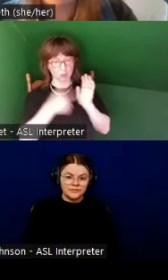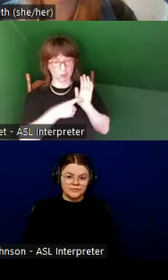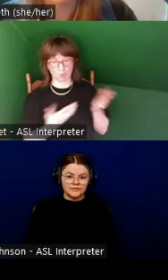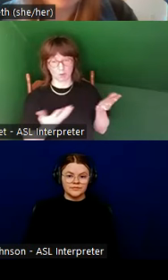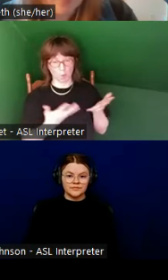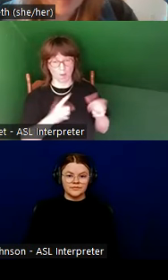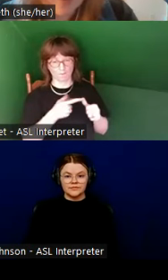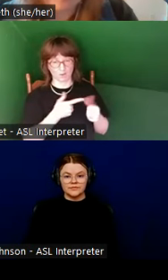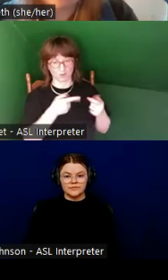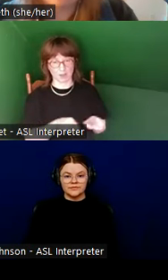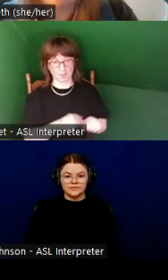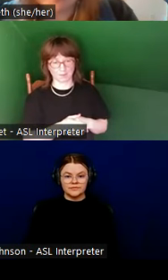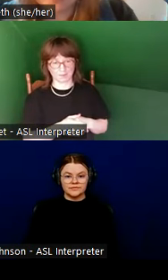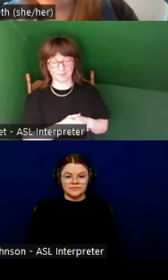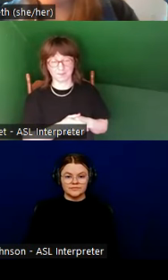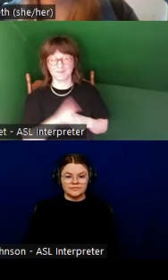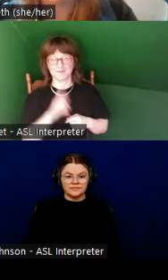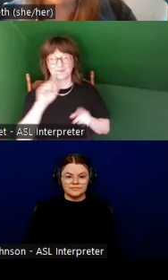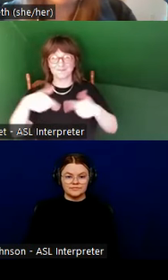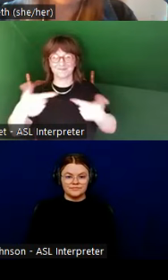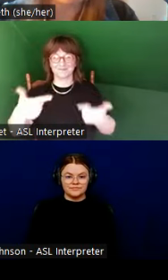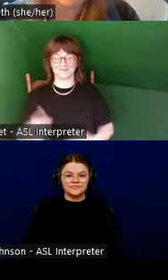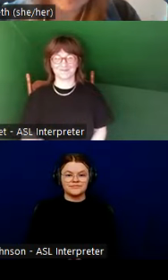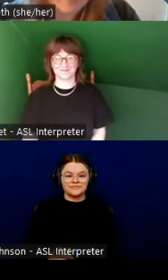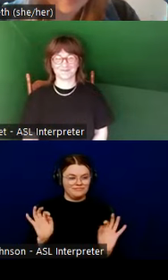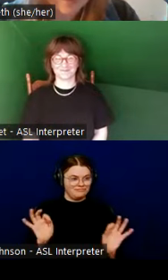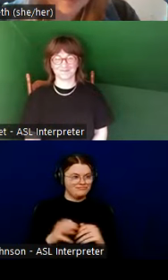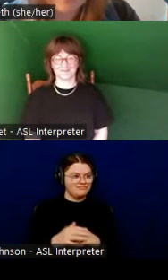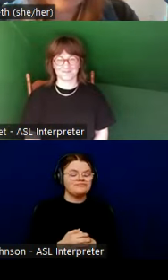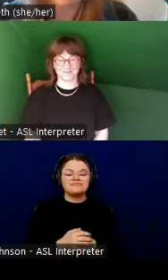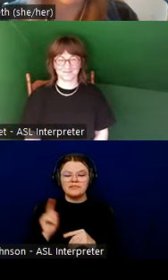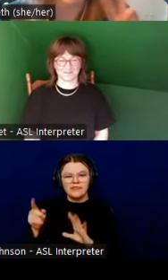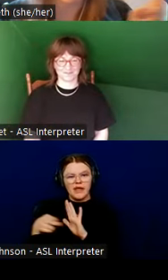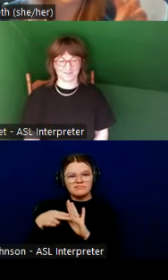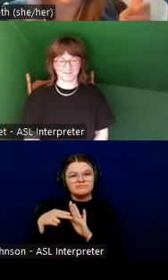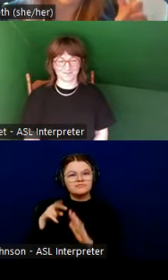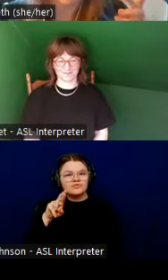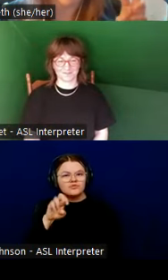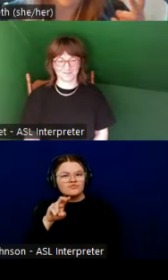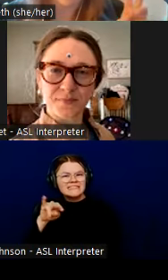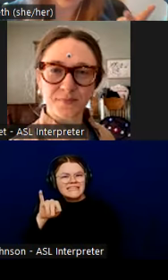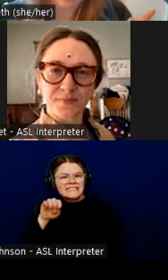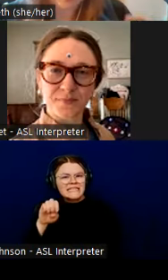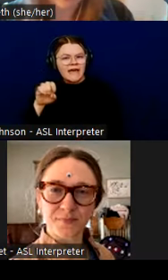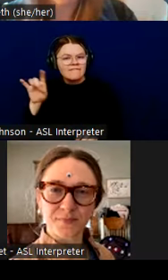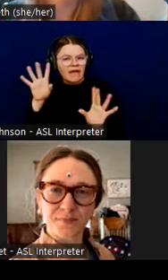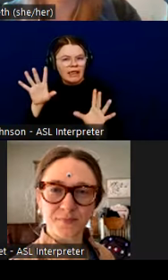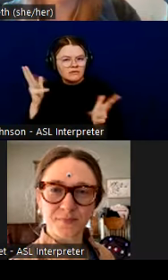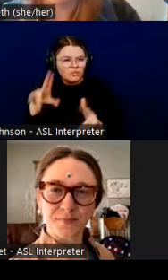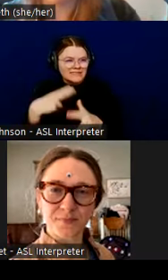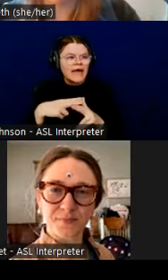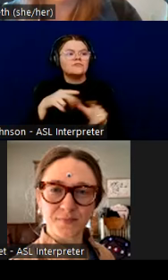So, resistive violence, what is it? It's also called reactive violence. You'll hear those terms